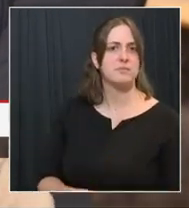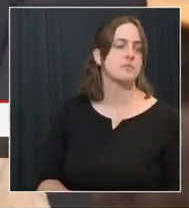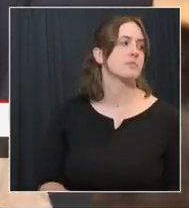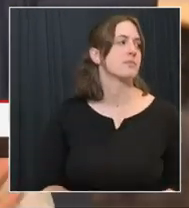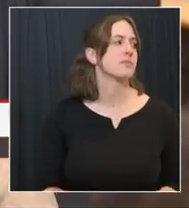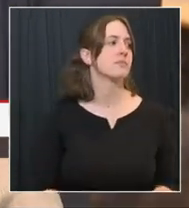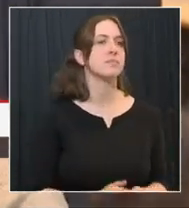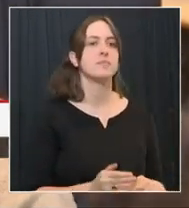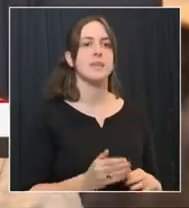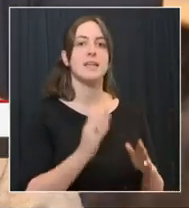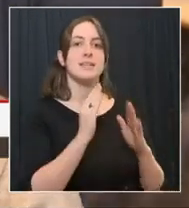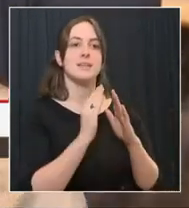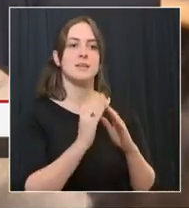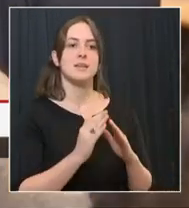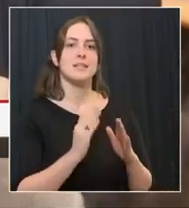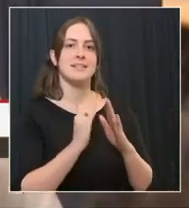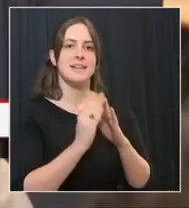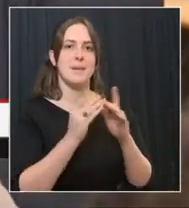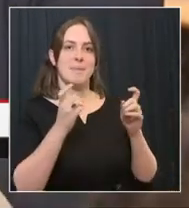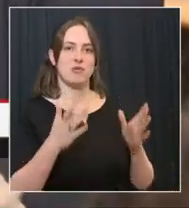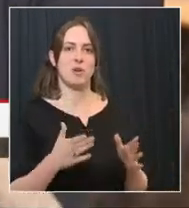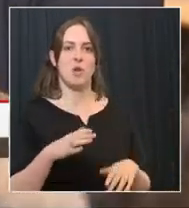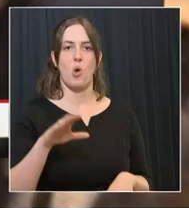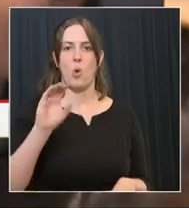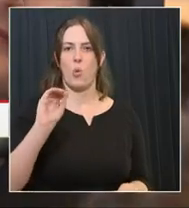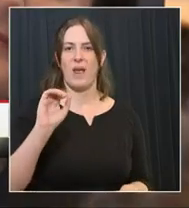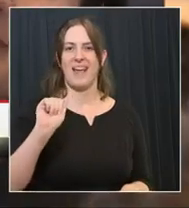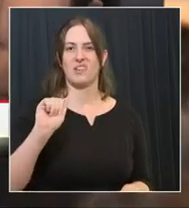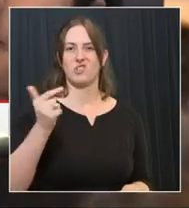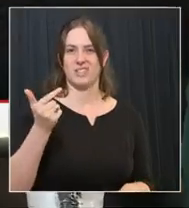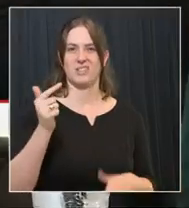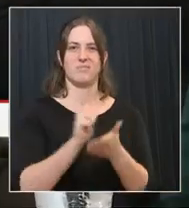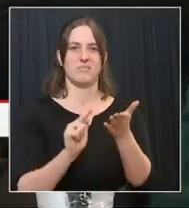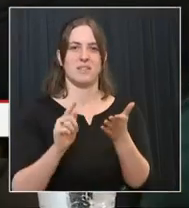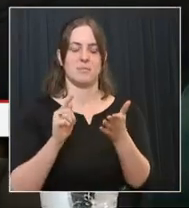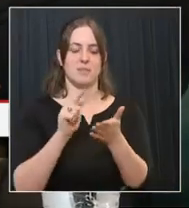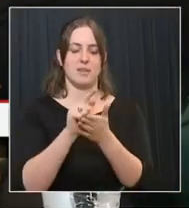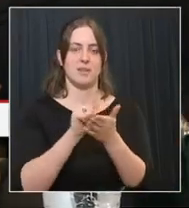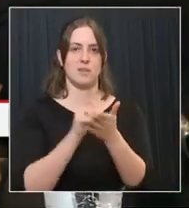The OAG runs a violence intervention program and has for a number of years.